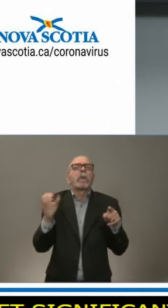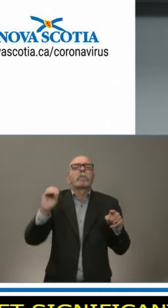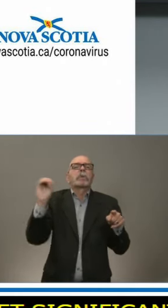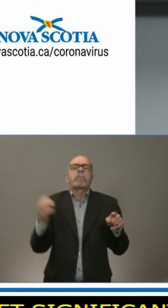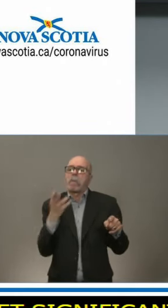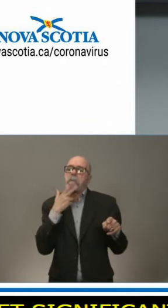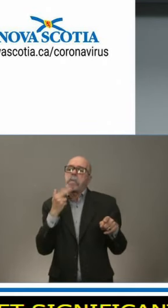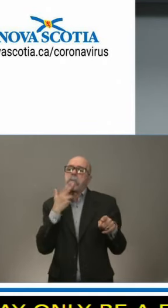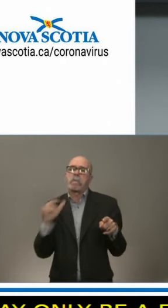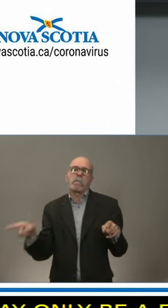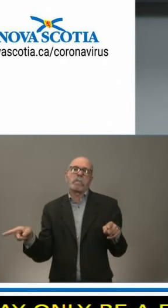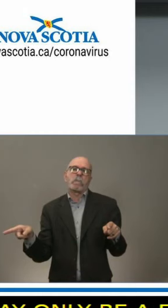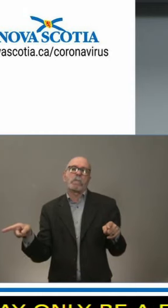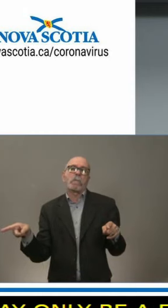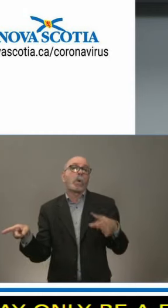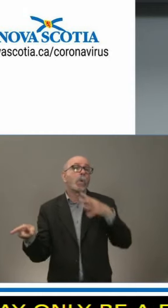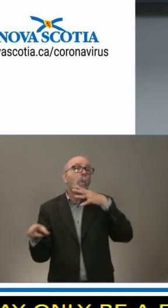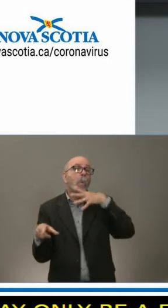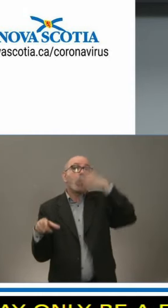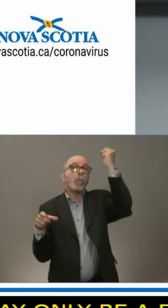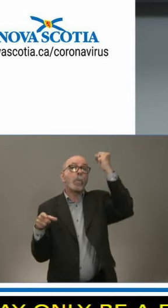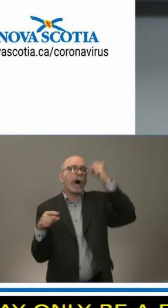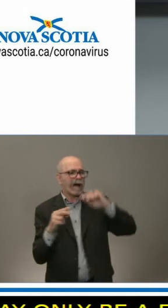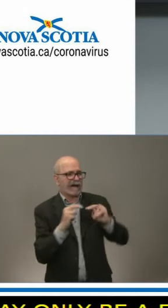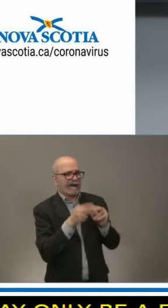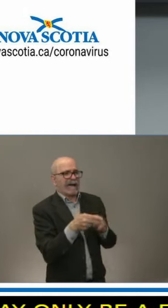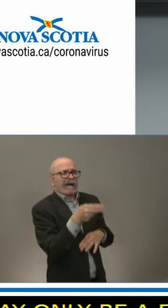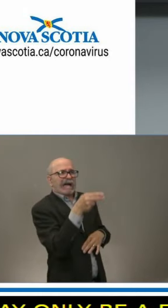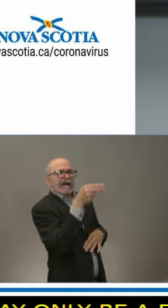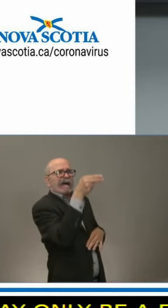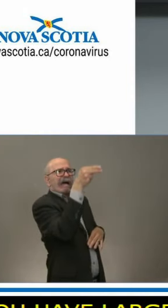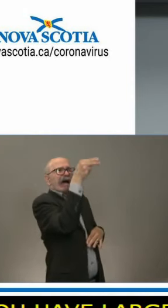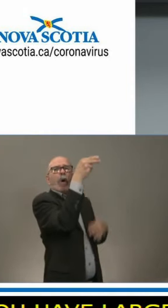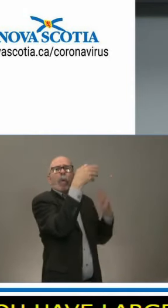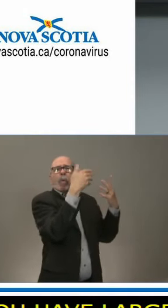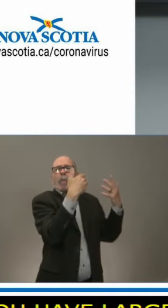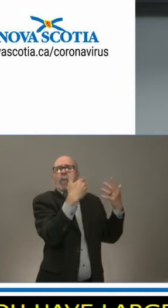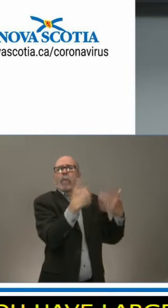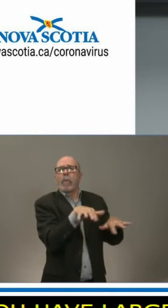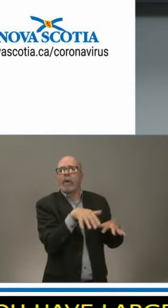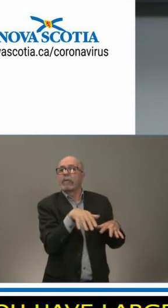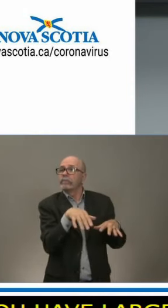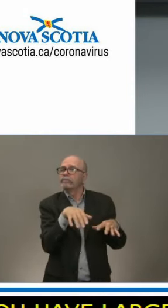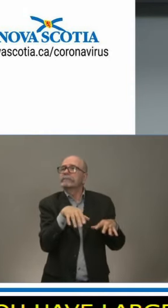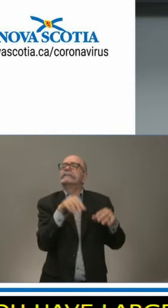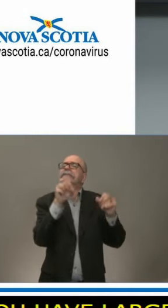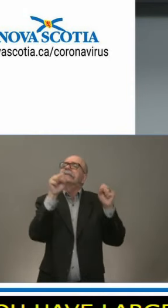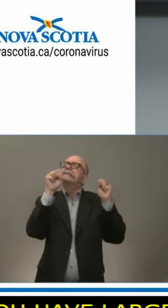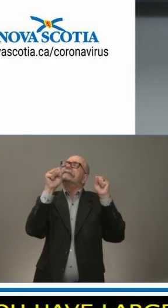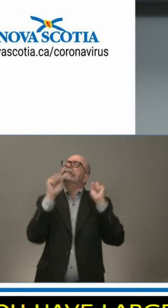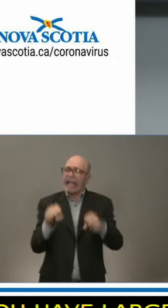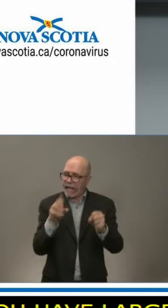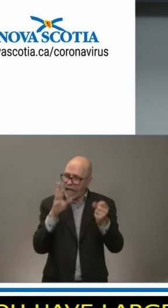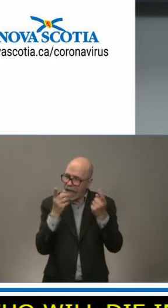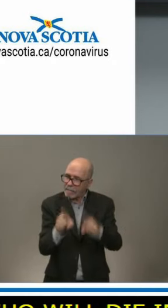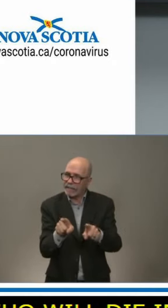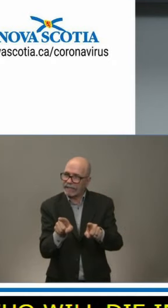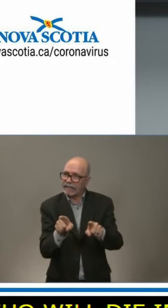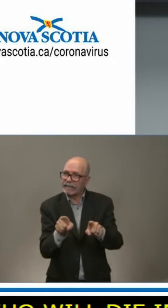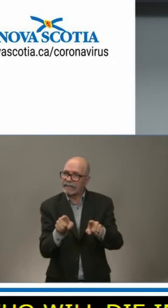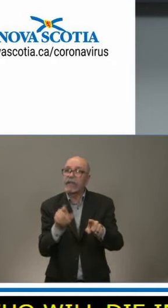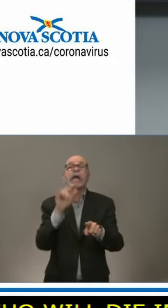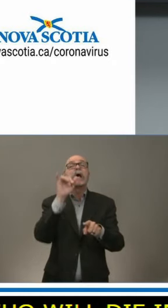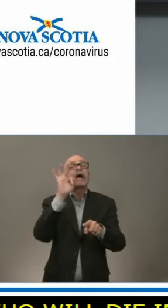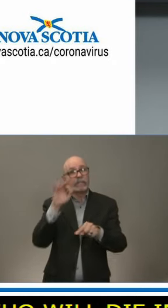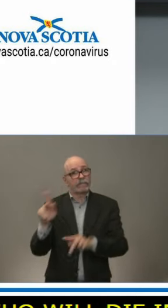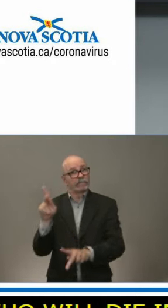actual total number of people who will die in that age group can become quite substantial. So it's important that everybody recognize